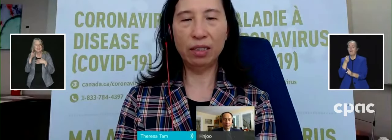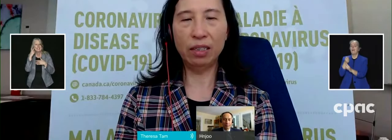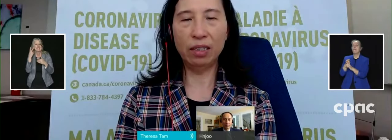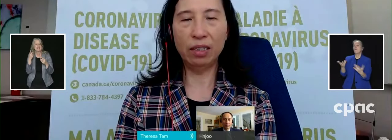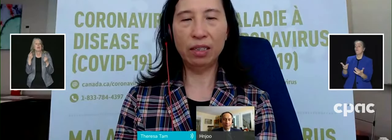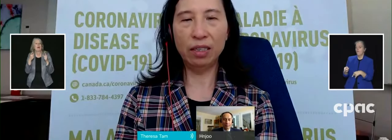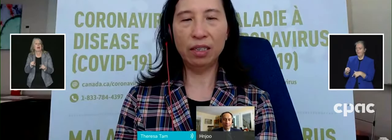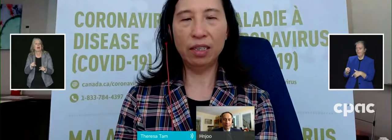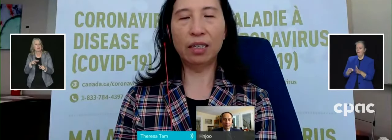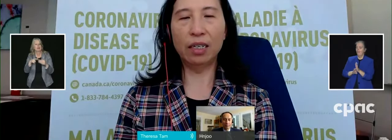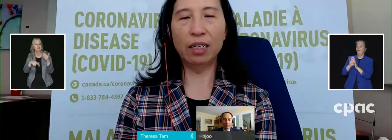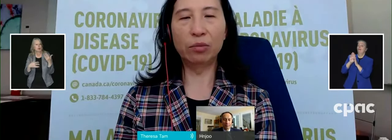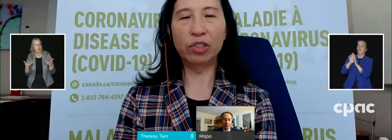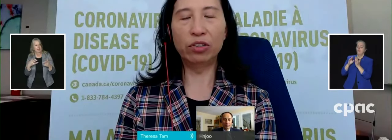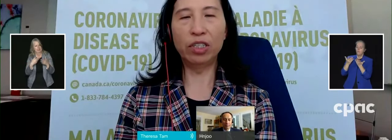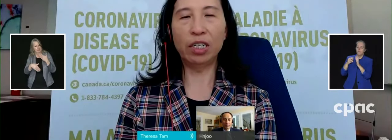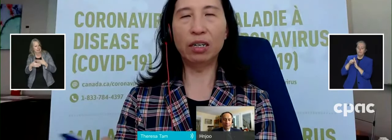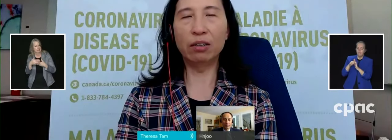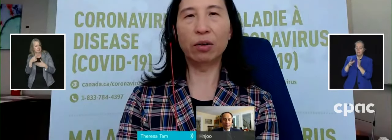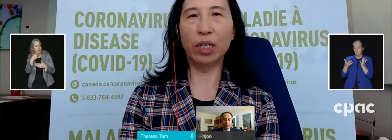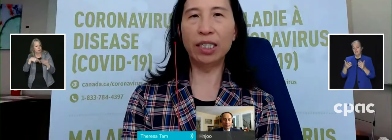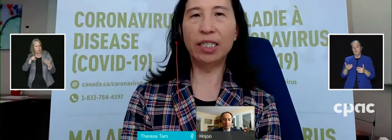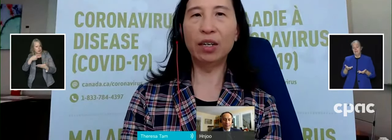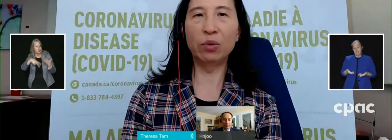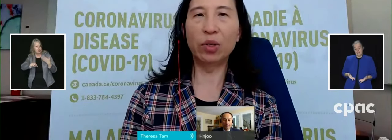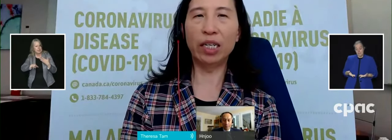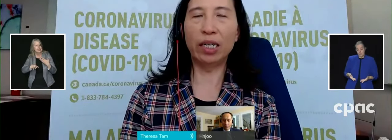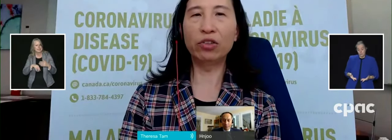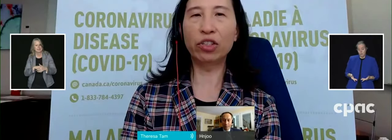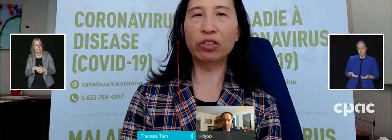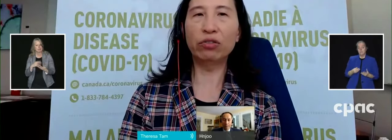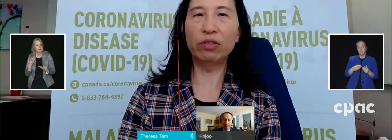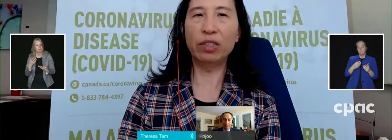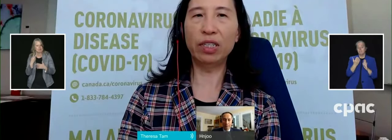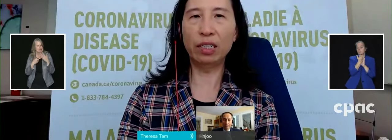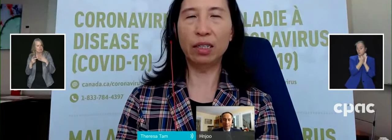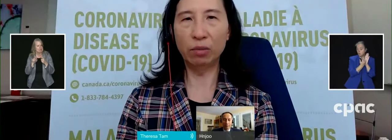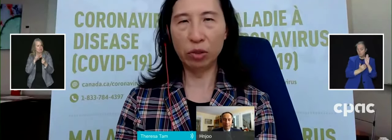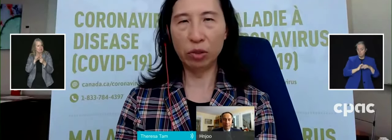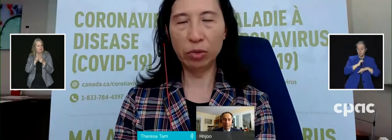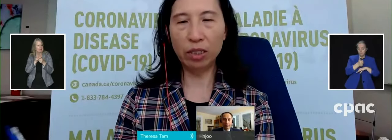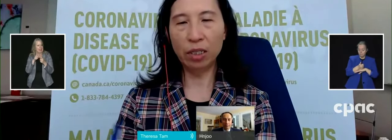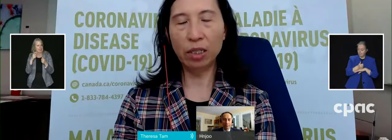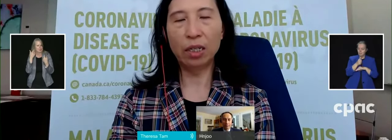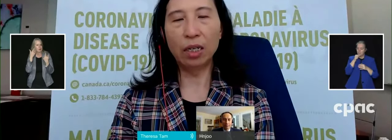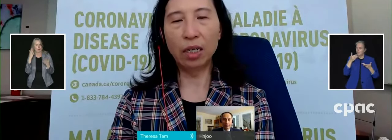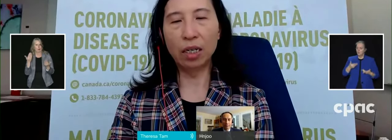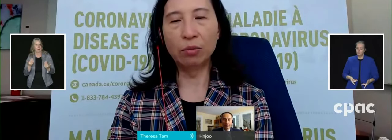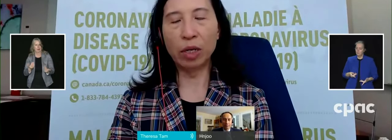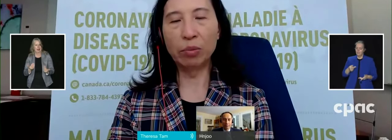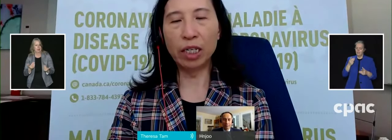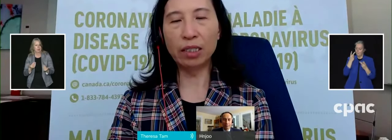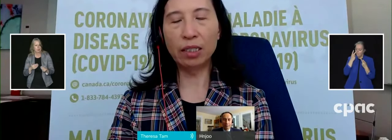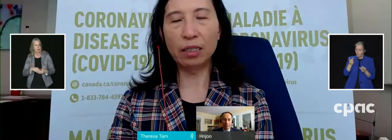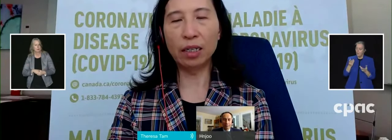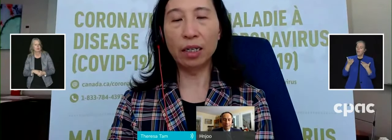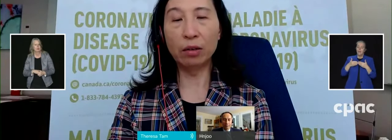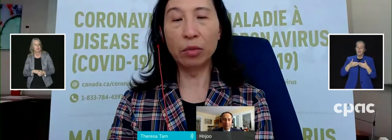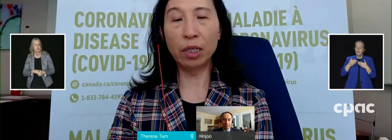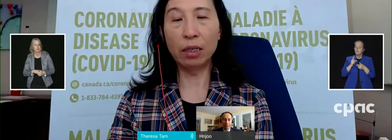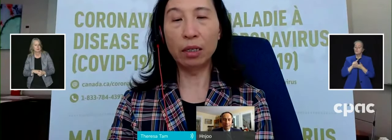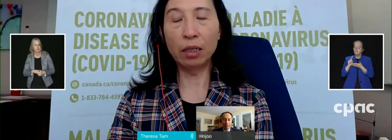weeks. And so you can't quite tell where that trajectory is at the moment.